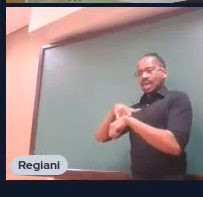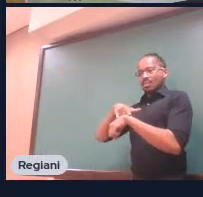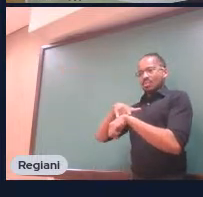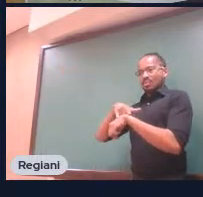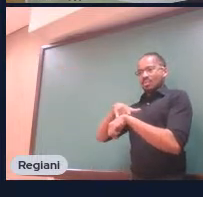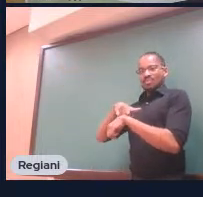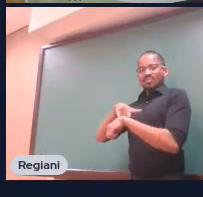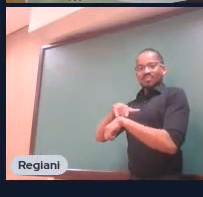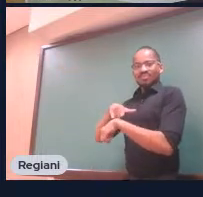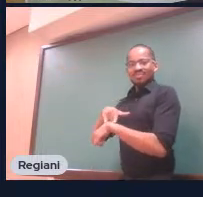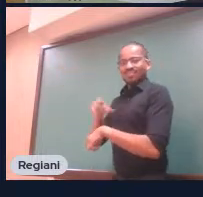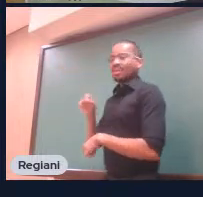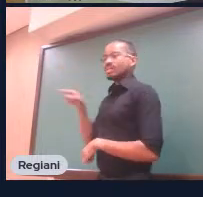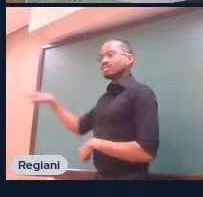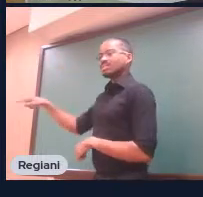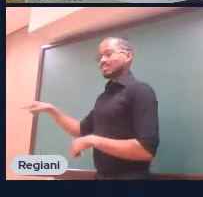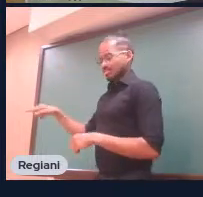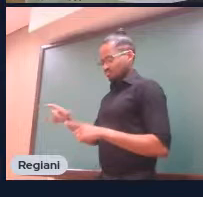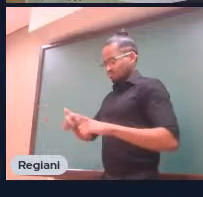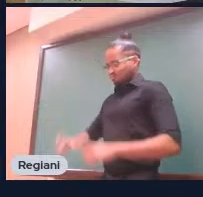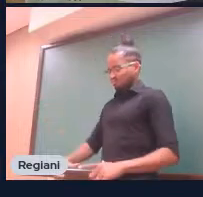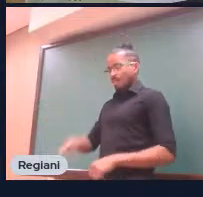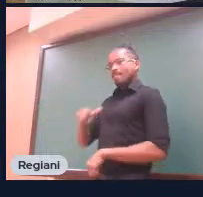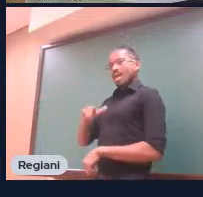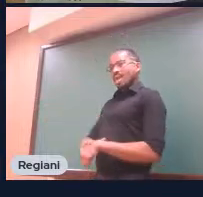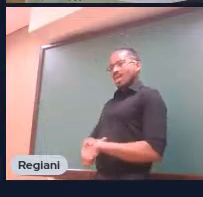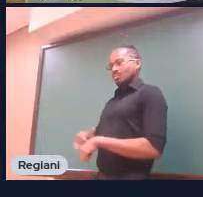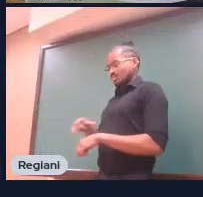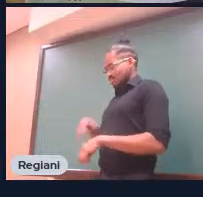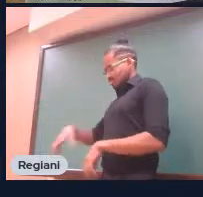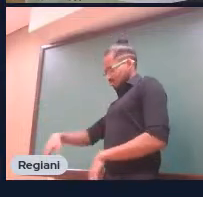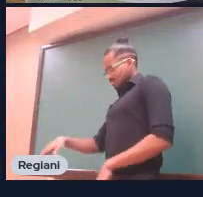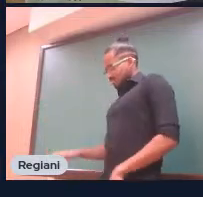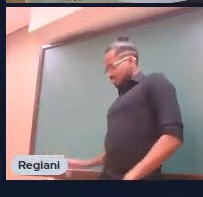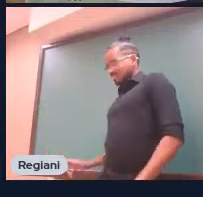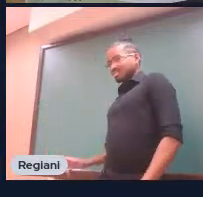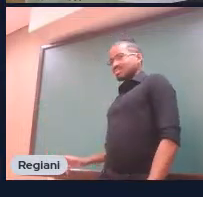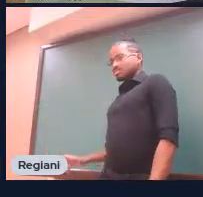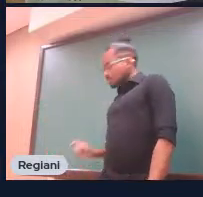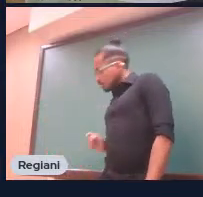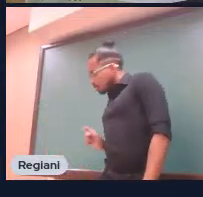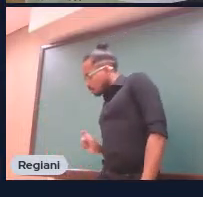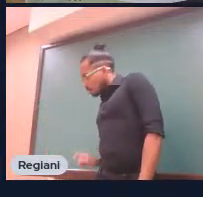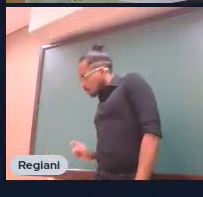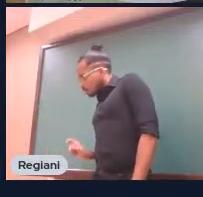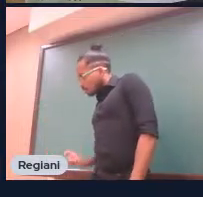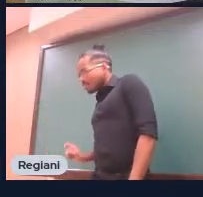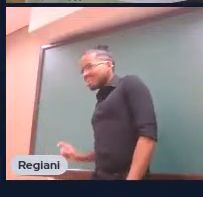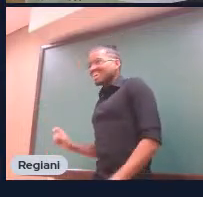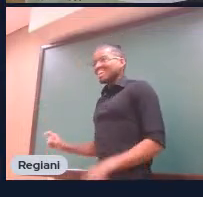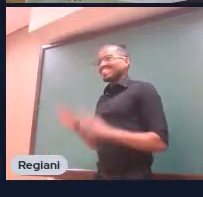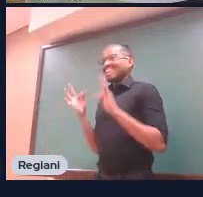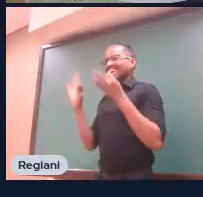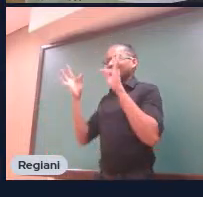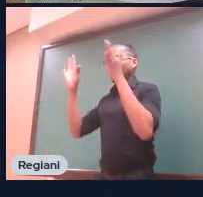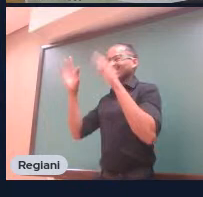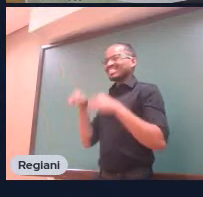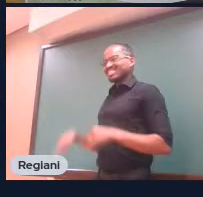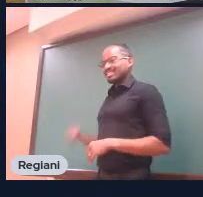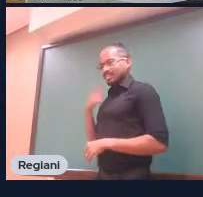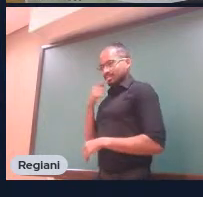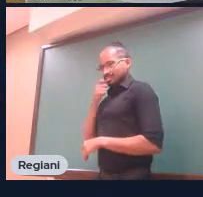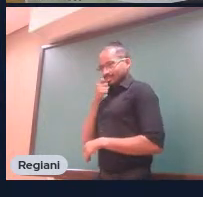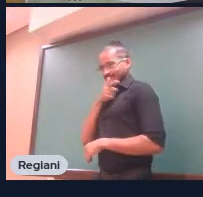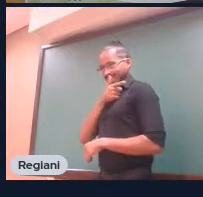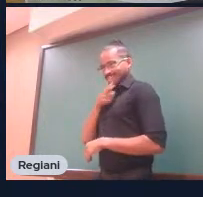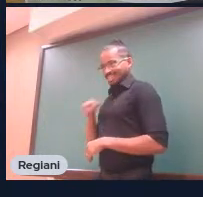others what you find next to the toilet. So in brief, it does all sorts of It's technology. All sorts of funny things to that